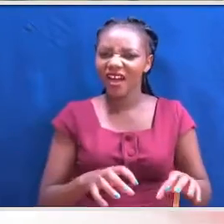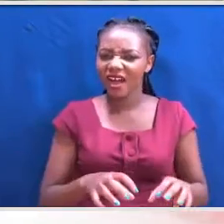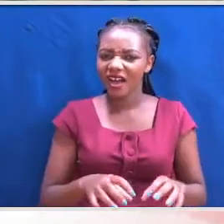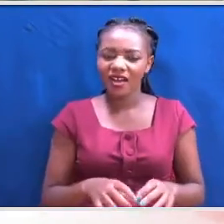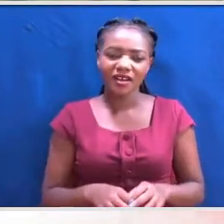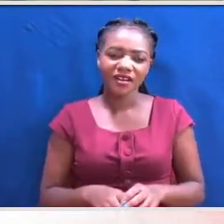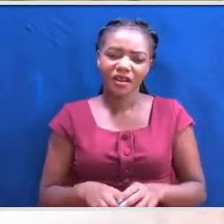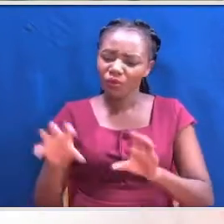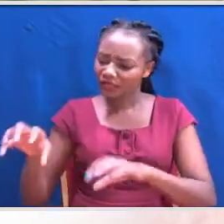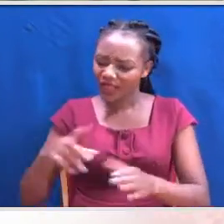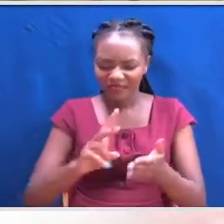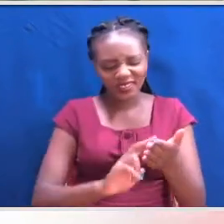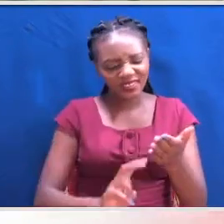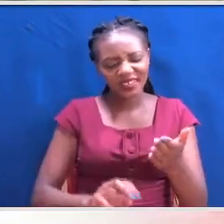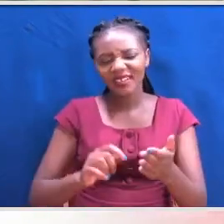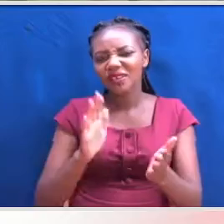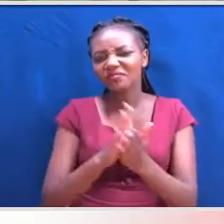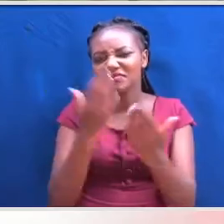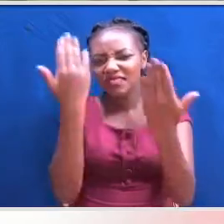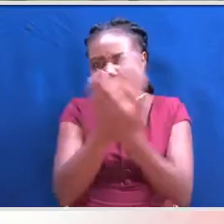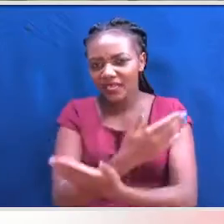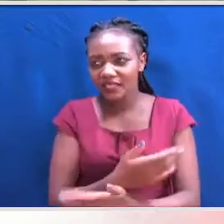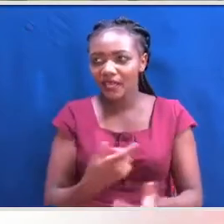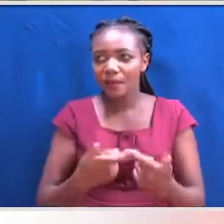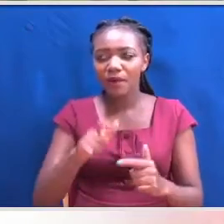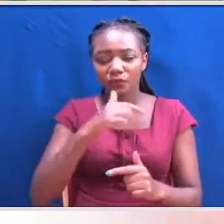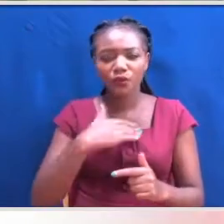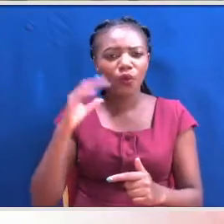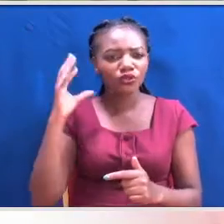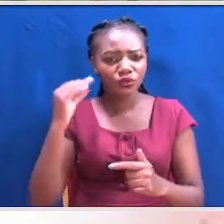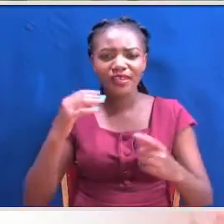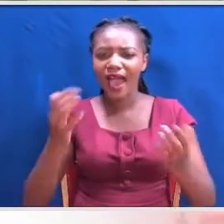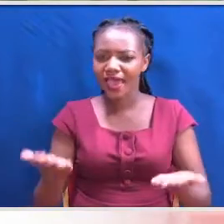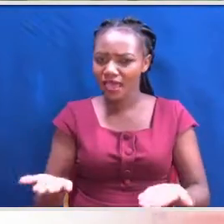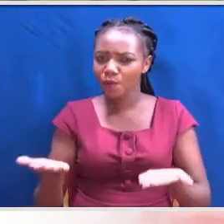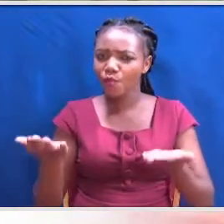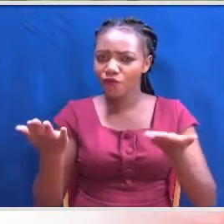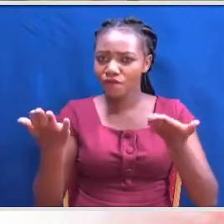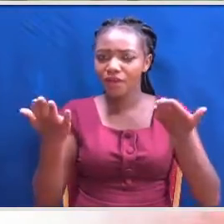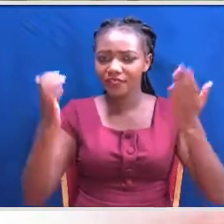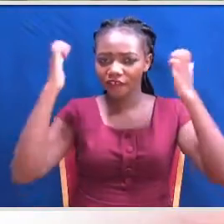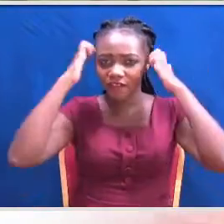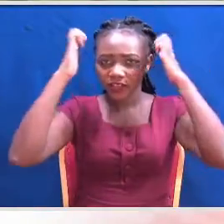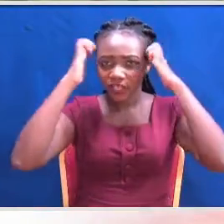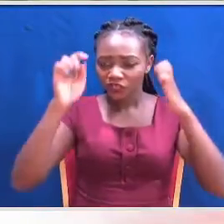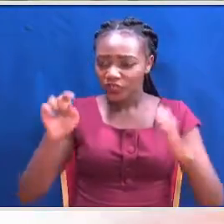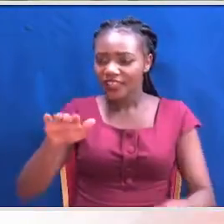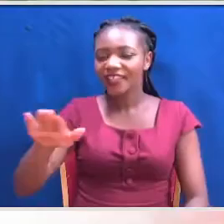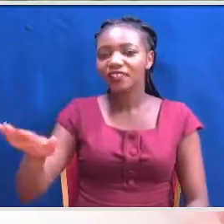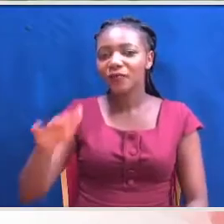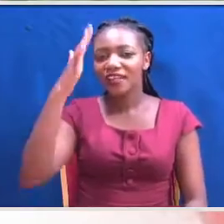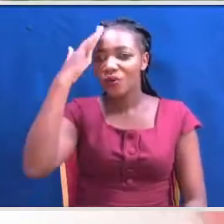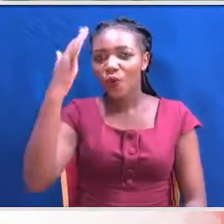mafuta, hatukuwa tunasoma homework. Tunataka kusikia improvement ya education area hii kwa